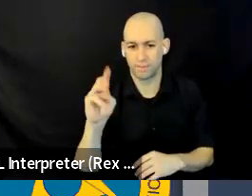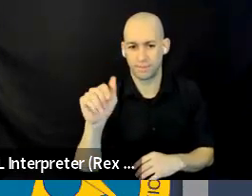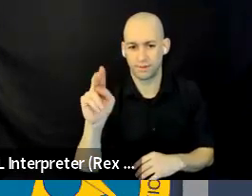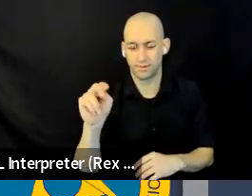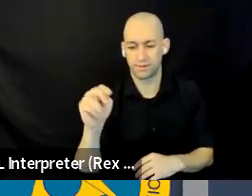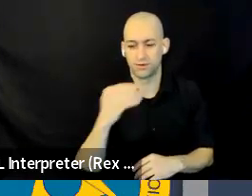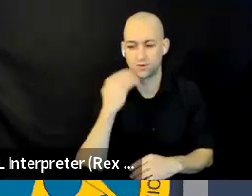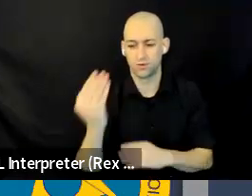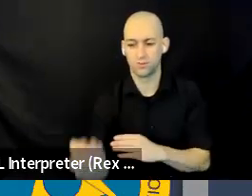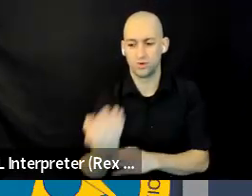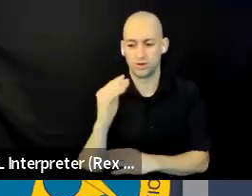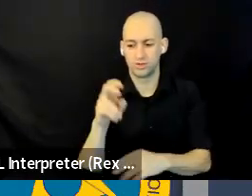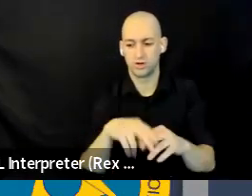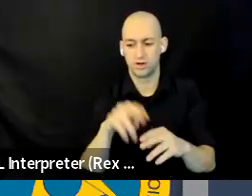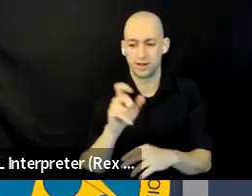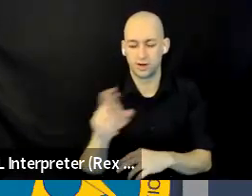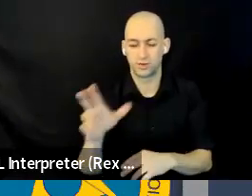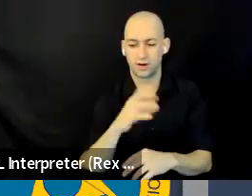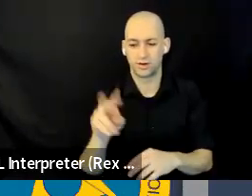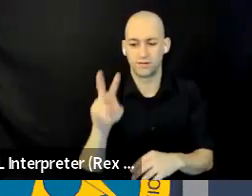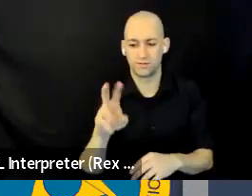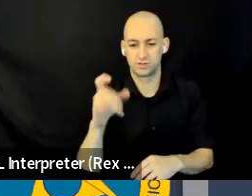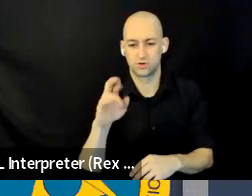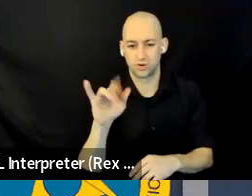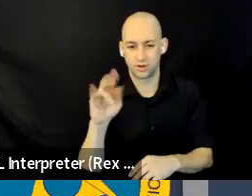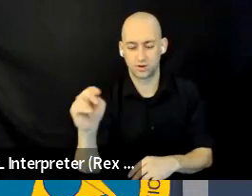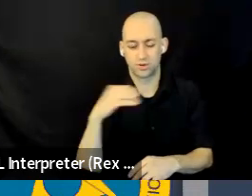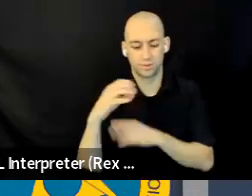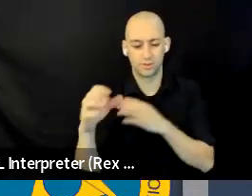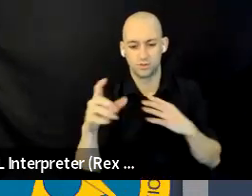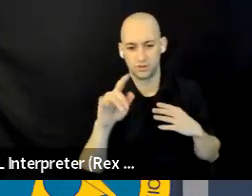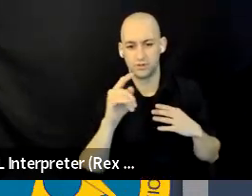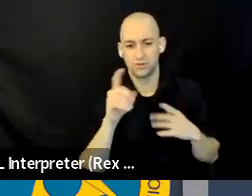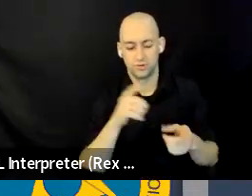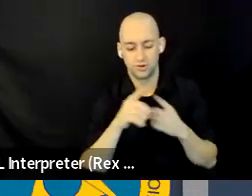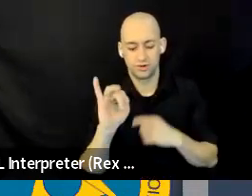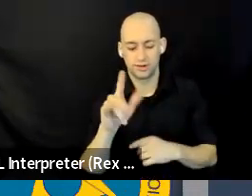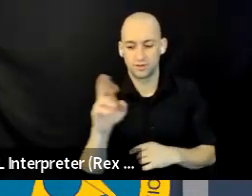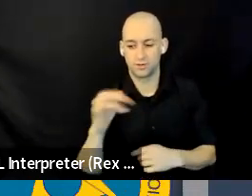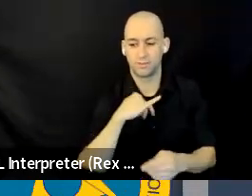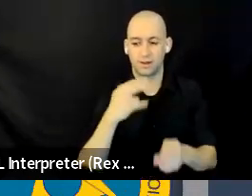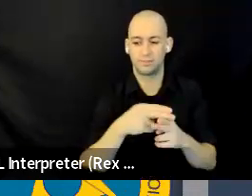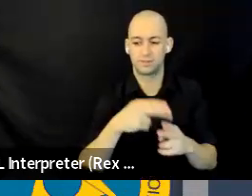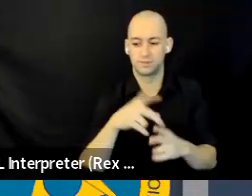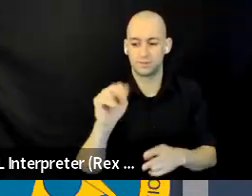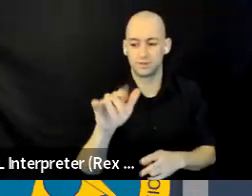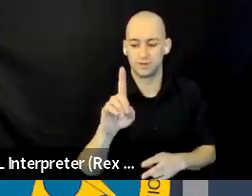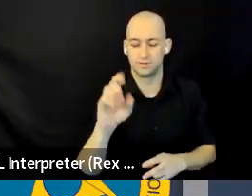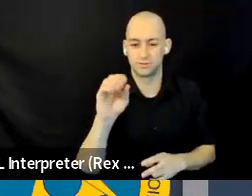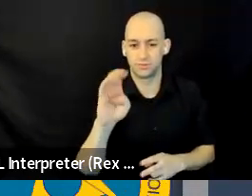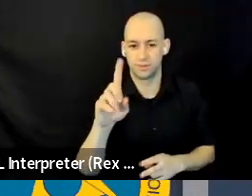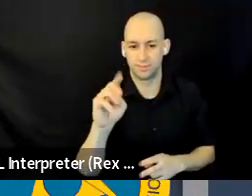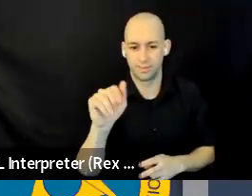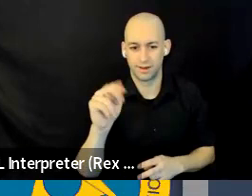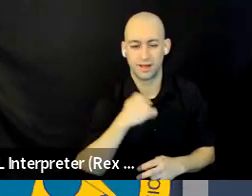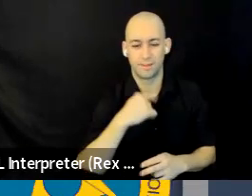Good morning, Chair Eager, Vice Chair Guardino, Commissioners, and Director Taylor. My name is Donald Sobelman. I'm a partner at the law firm of